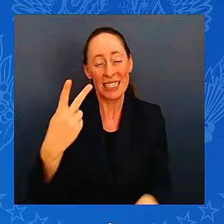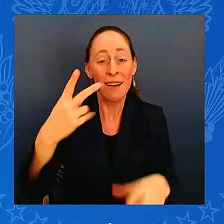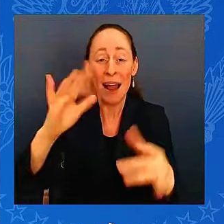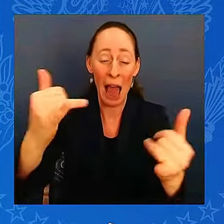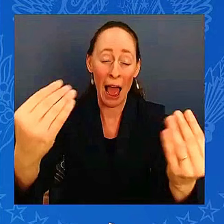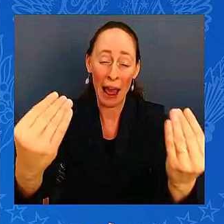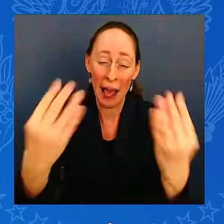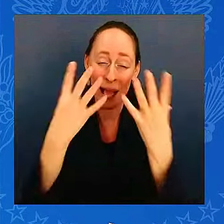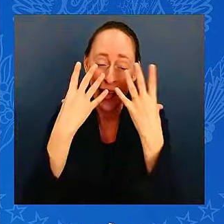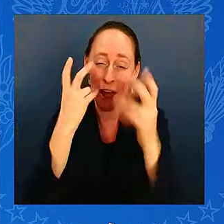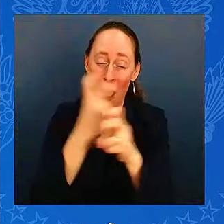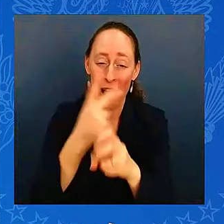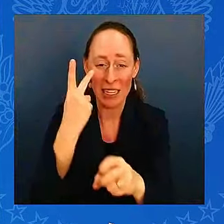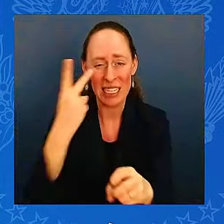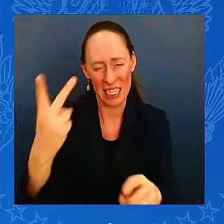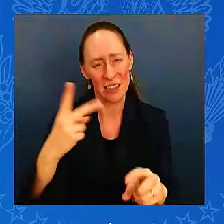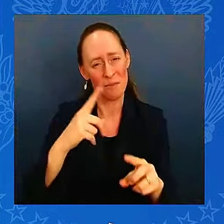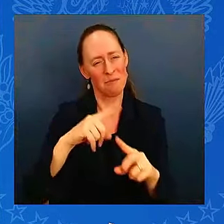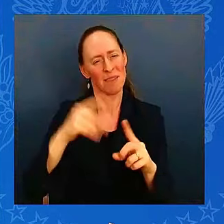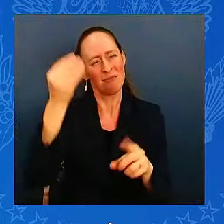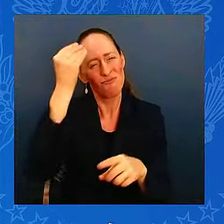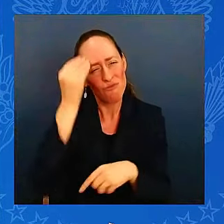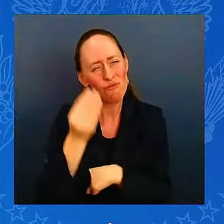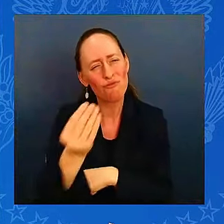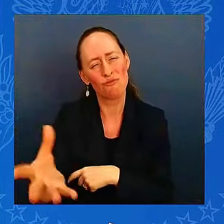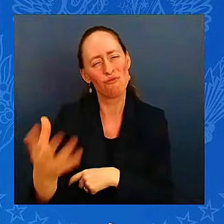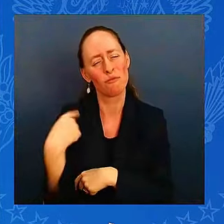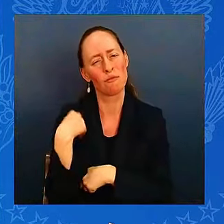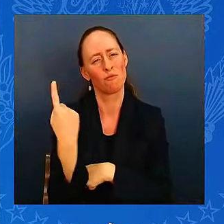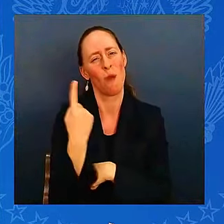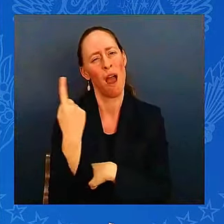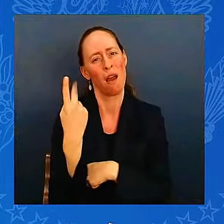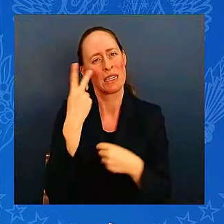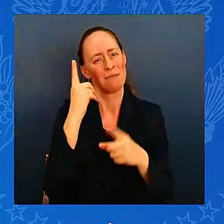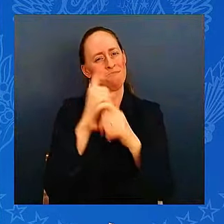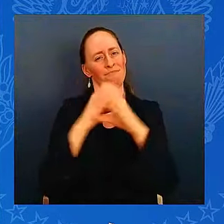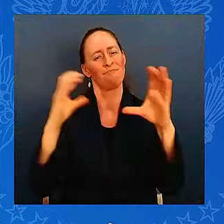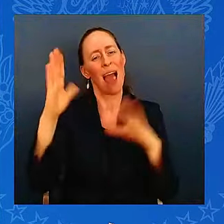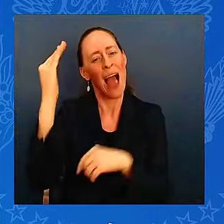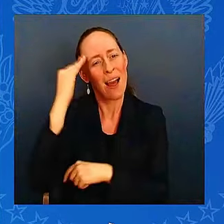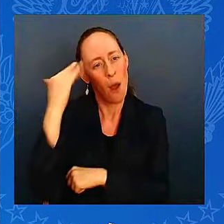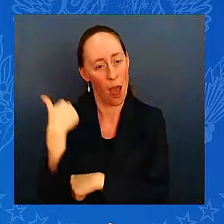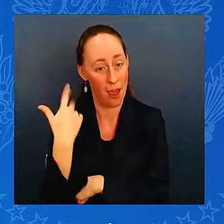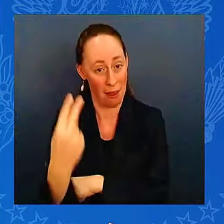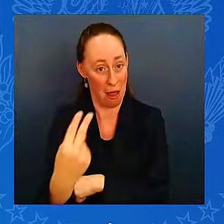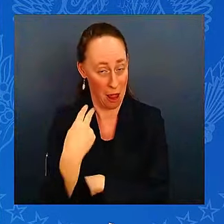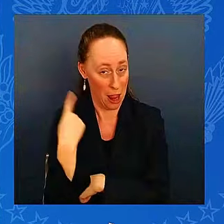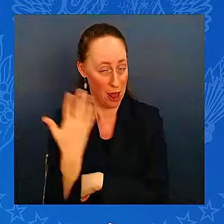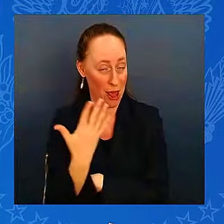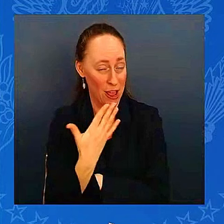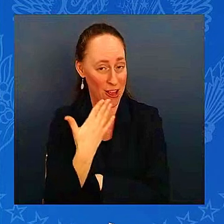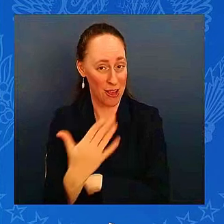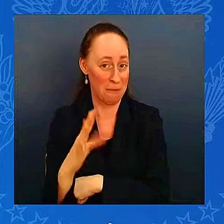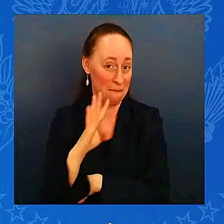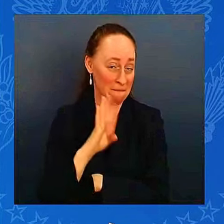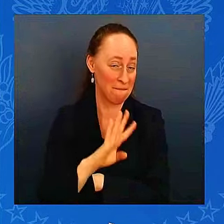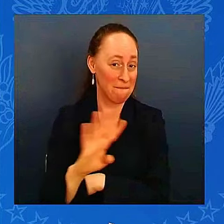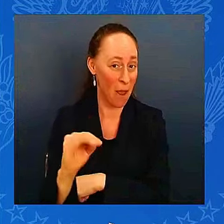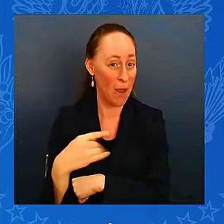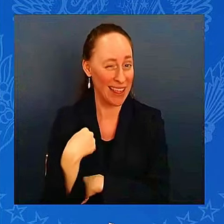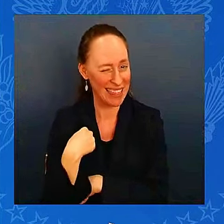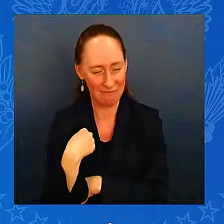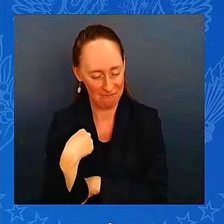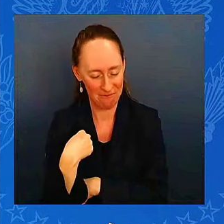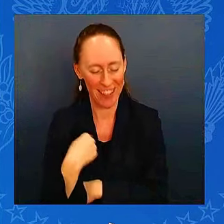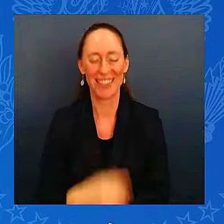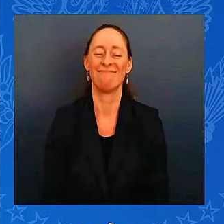I really mean this. I know I only look like I'm 40 years old, but I'm a little older. You know, I've been doing this a long